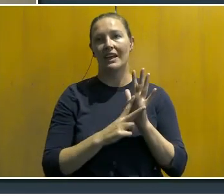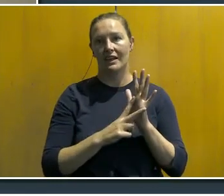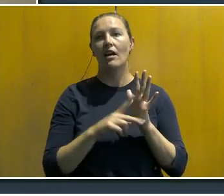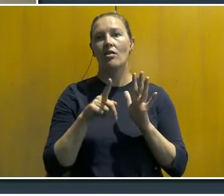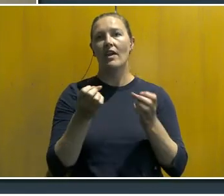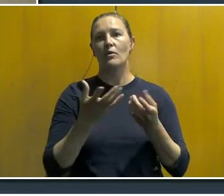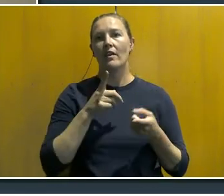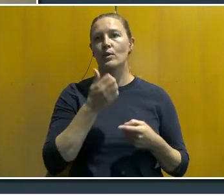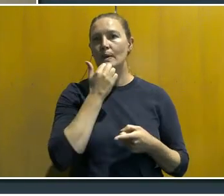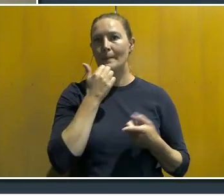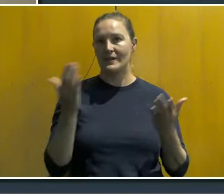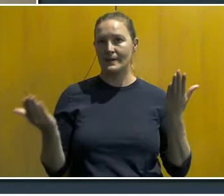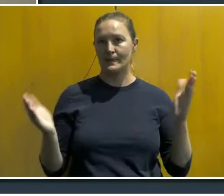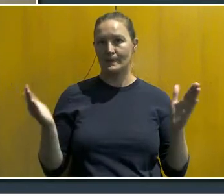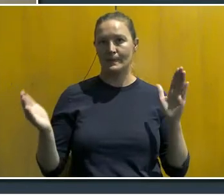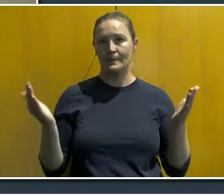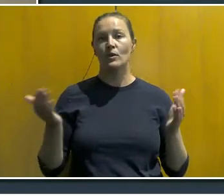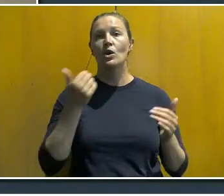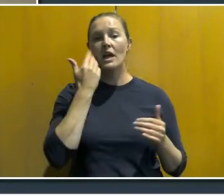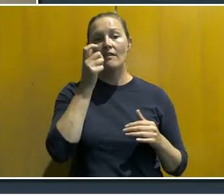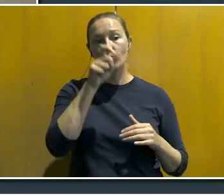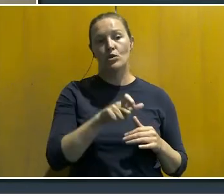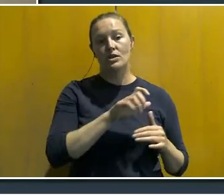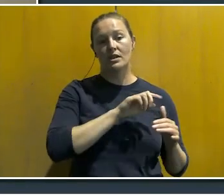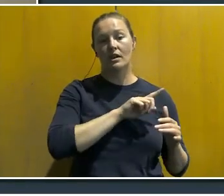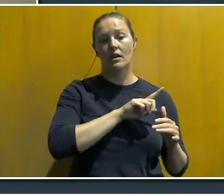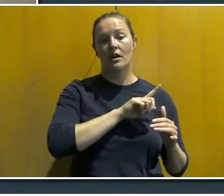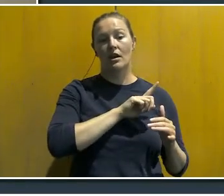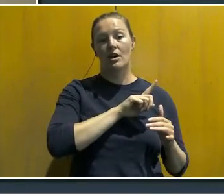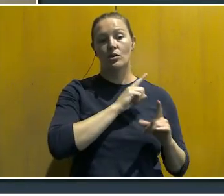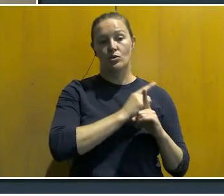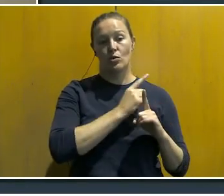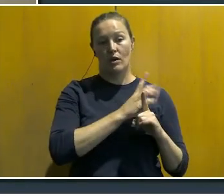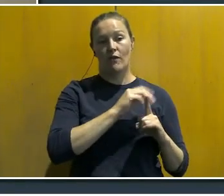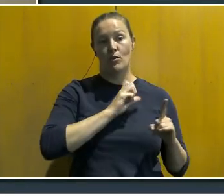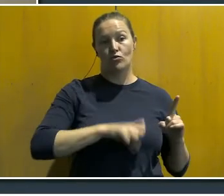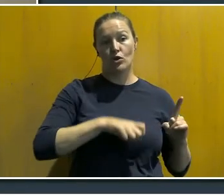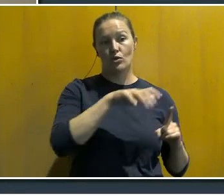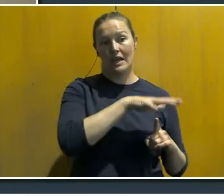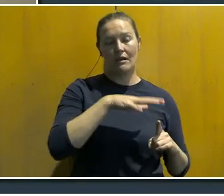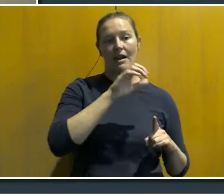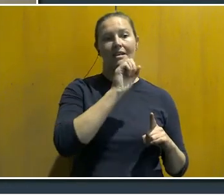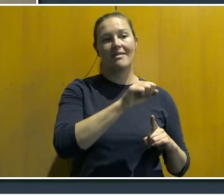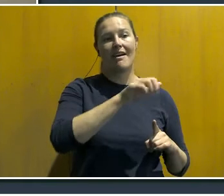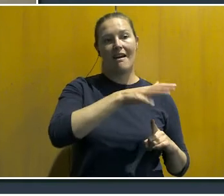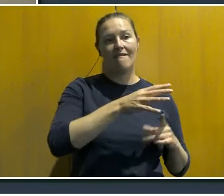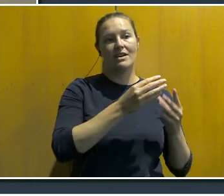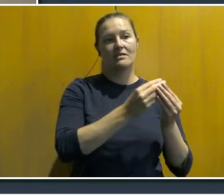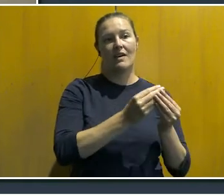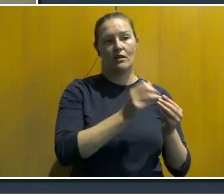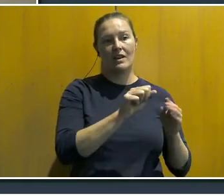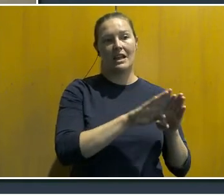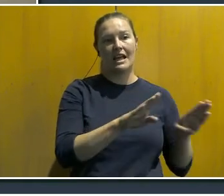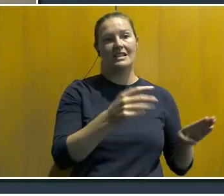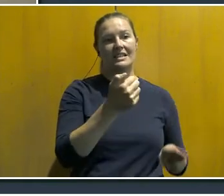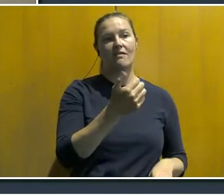QV. So every person that's come in here from rural area, the average price of their land is 563,000.